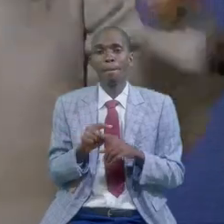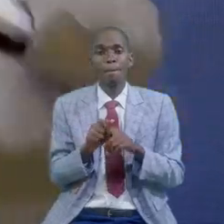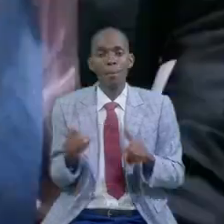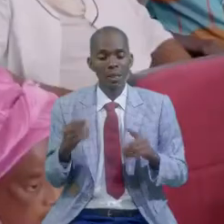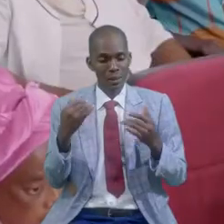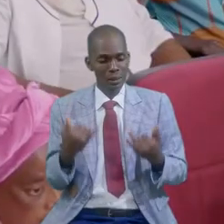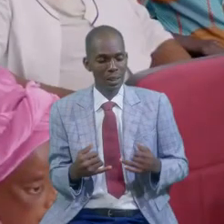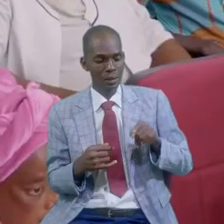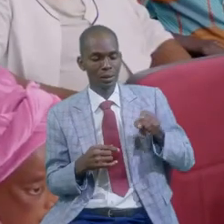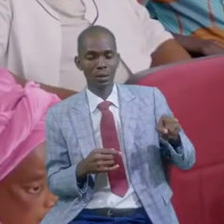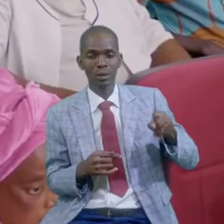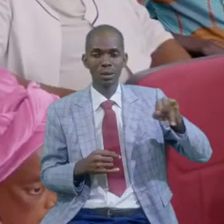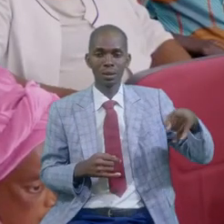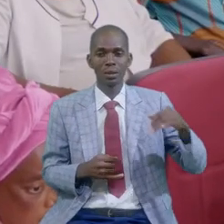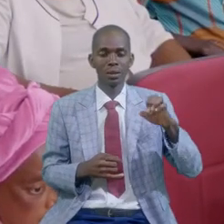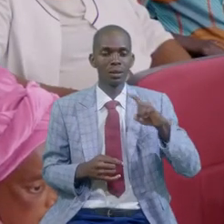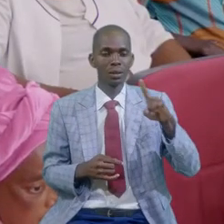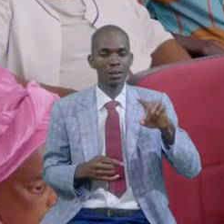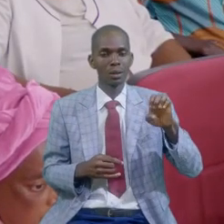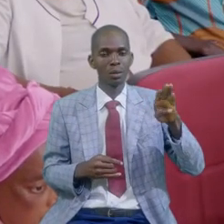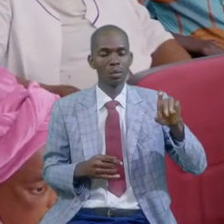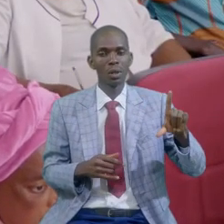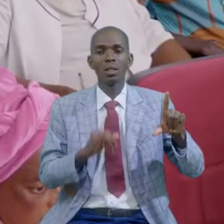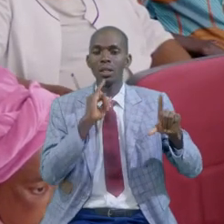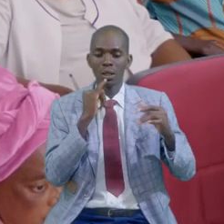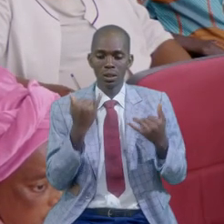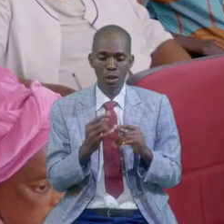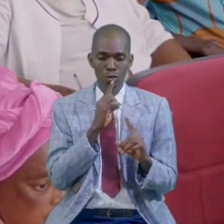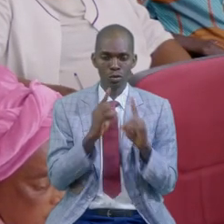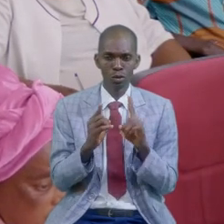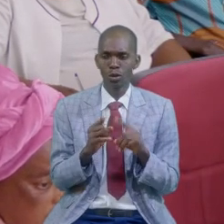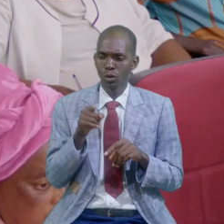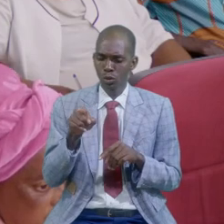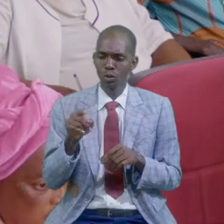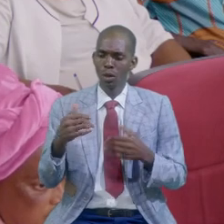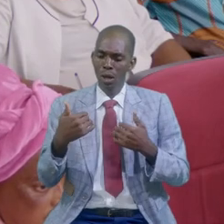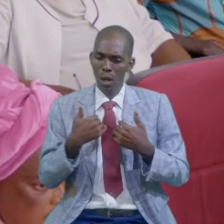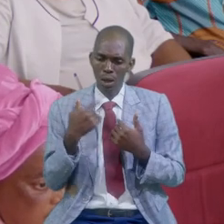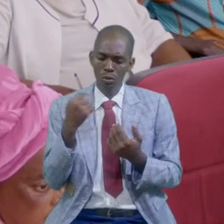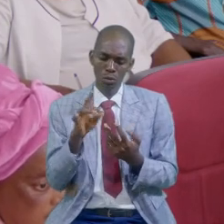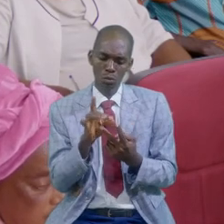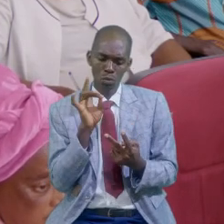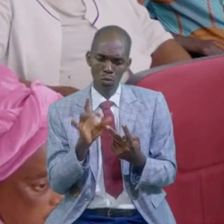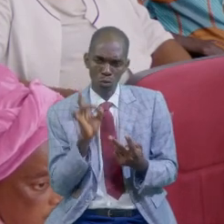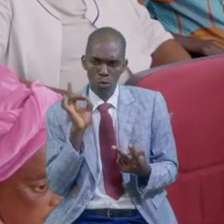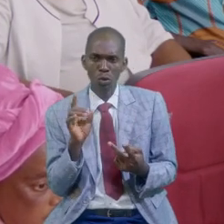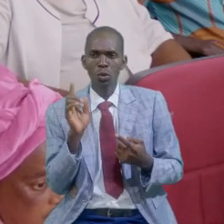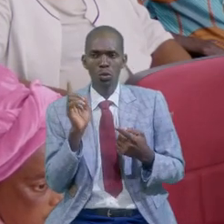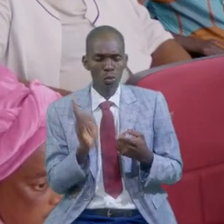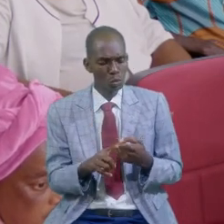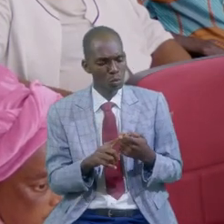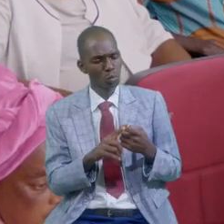talking. You have the choice to lean towards Jezebel and consider